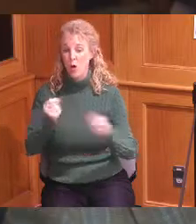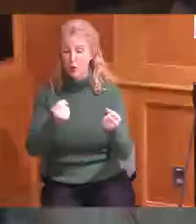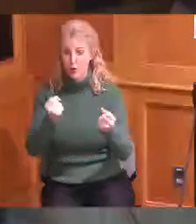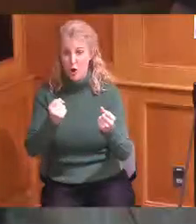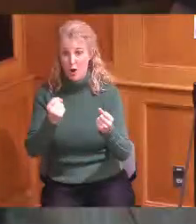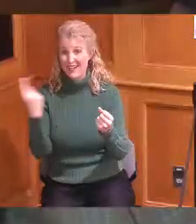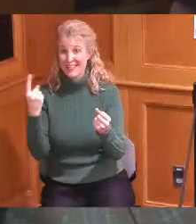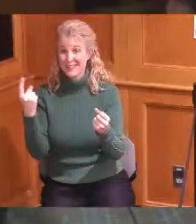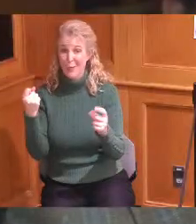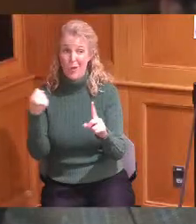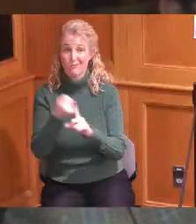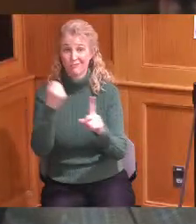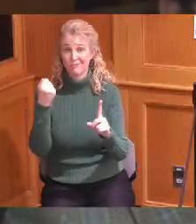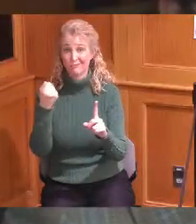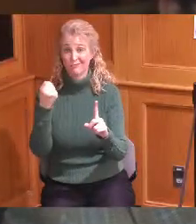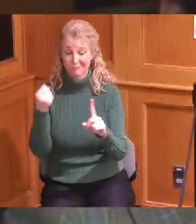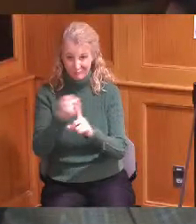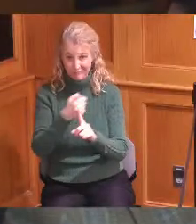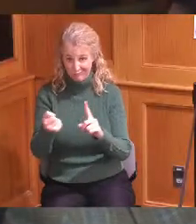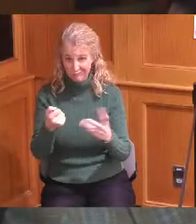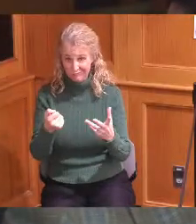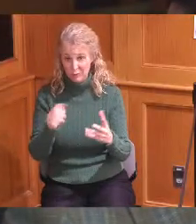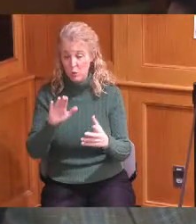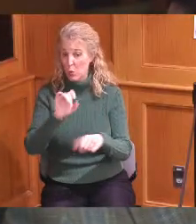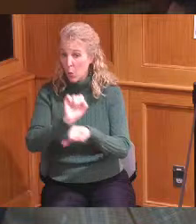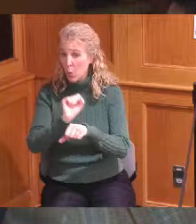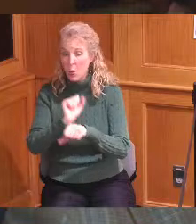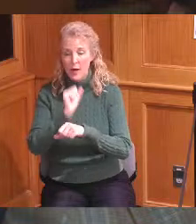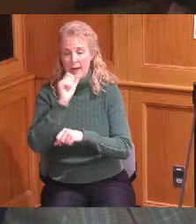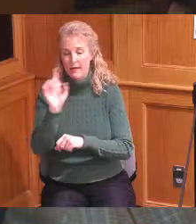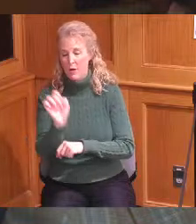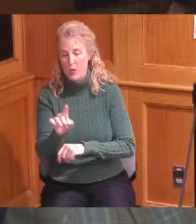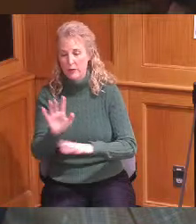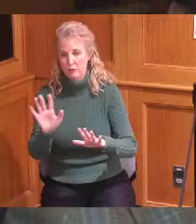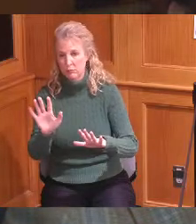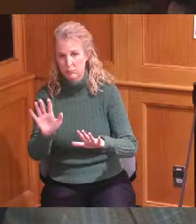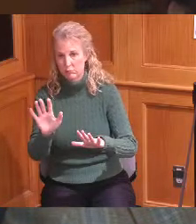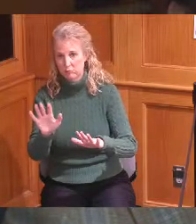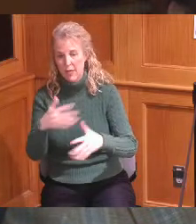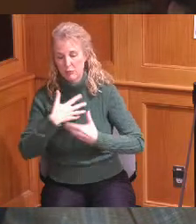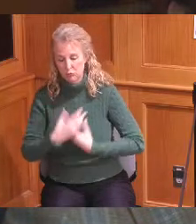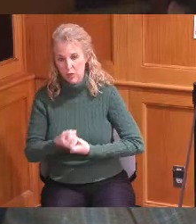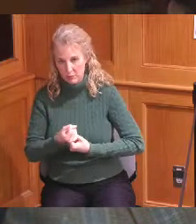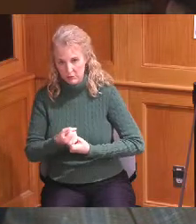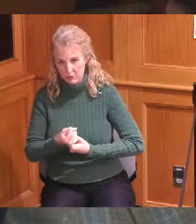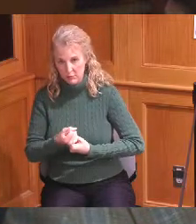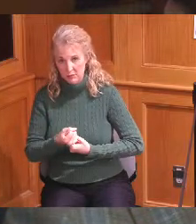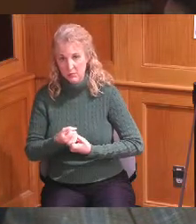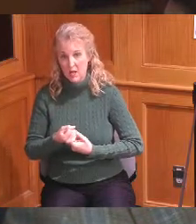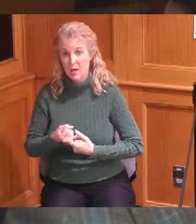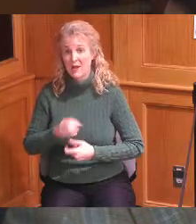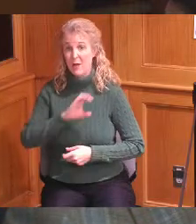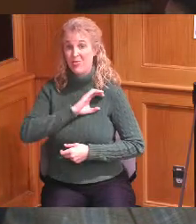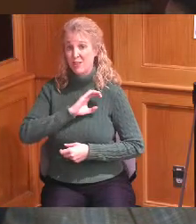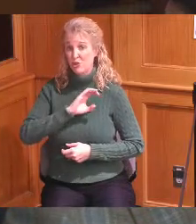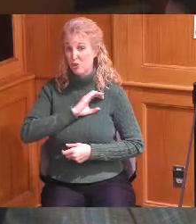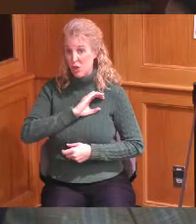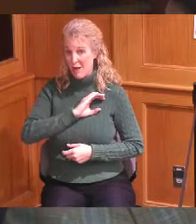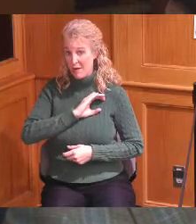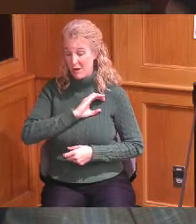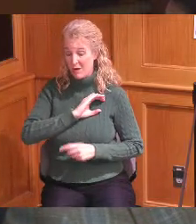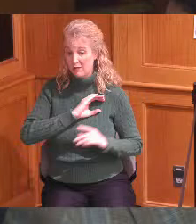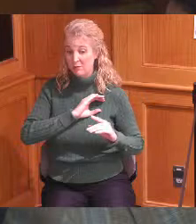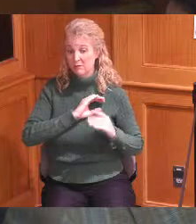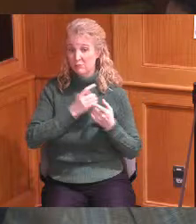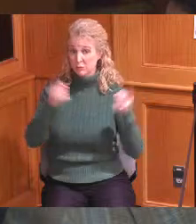I don't question the work. I haven't seen, I saw the sheriff said they're going to do something, and I